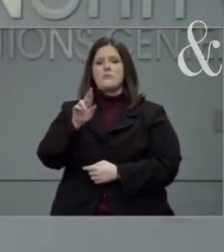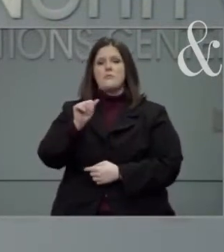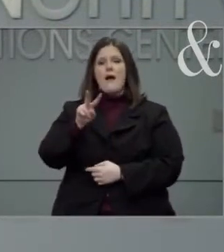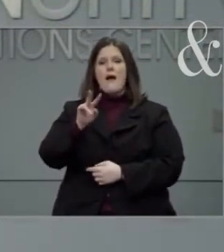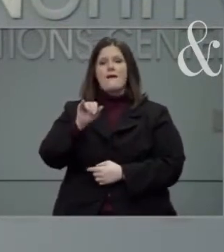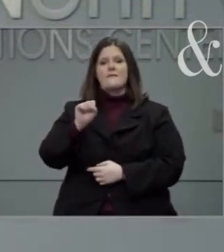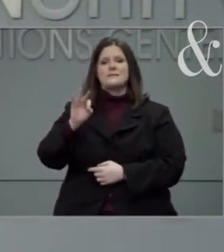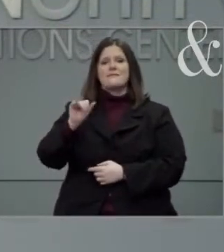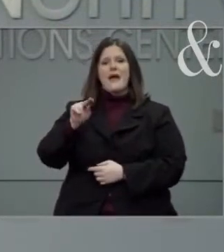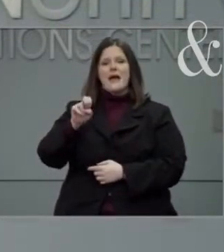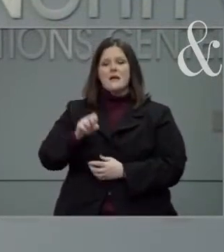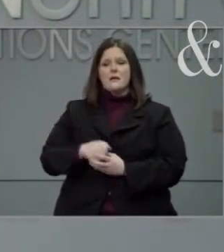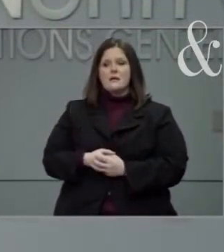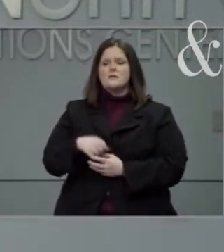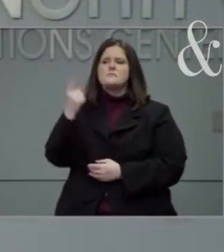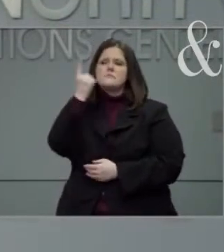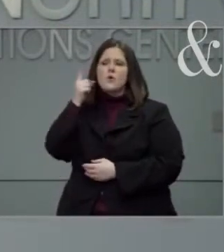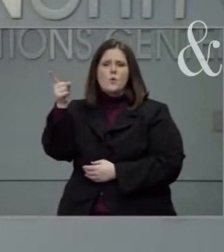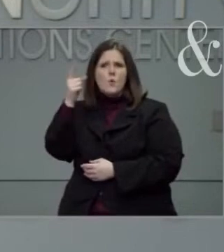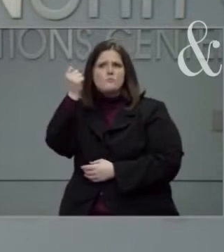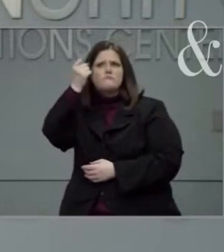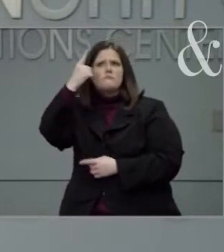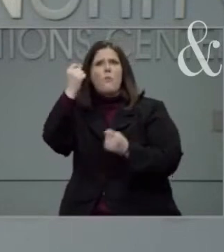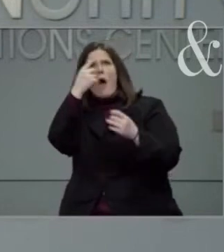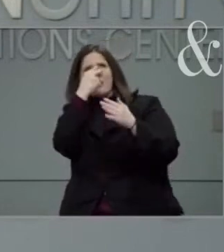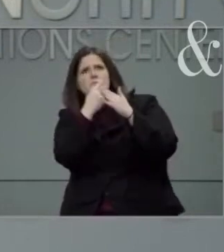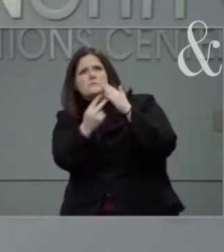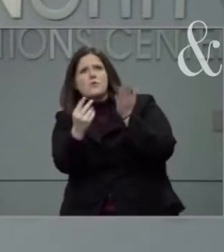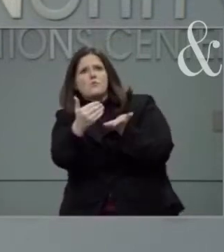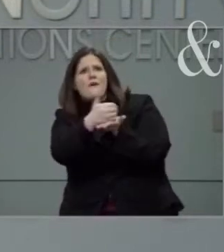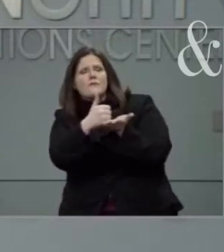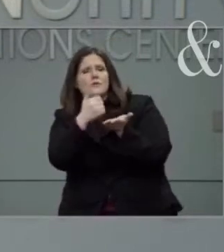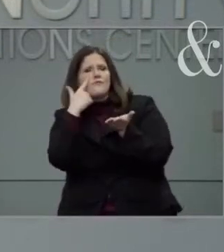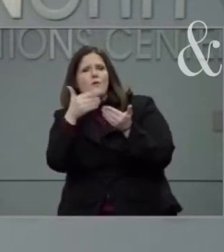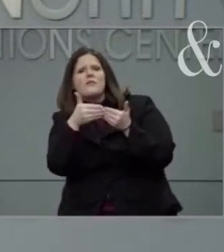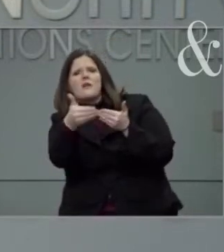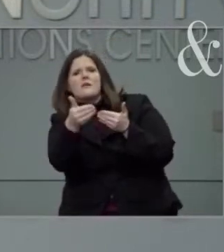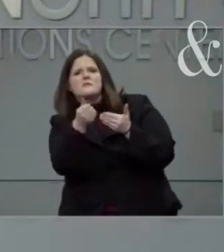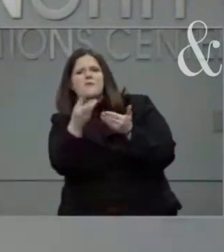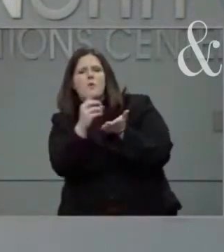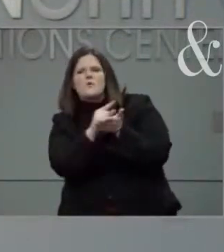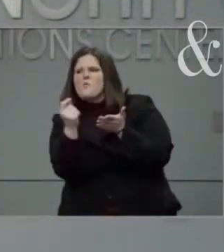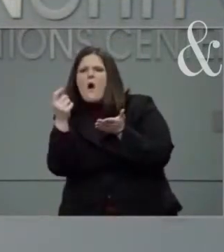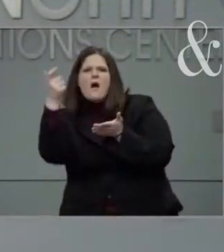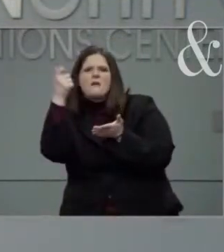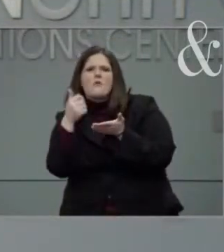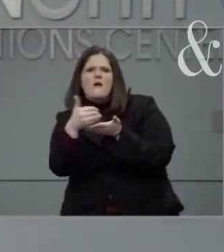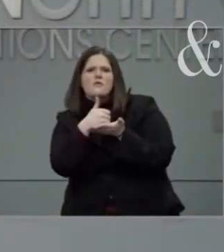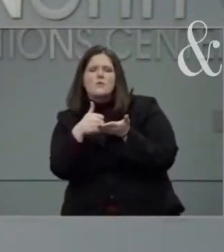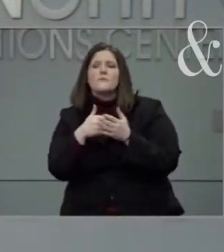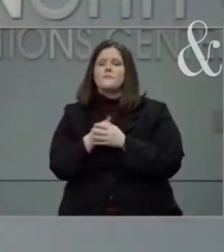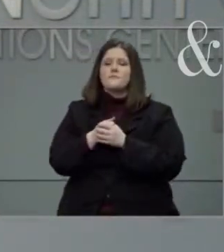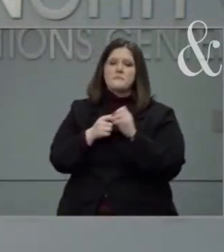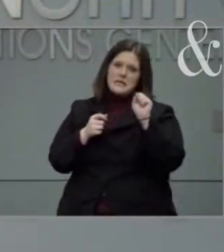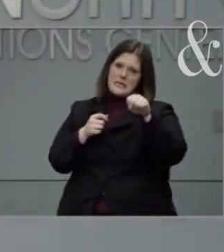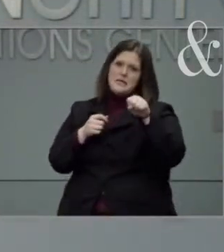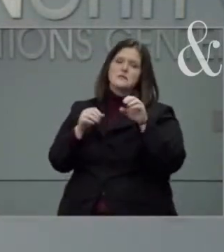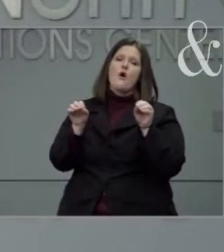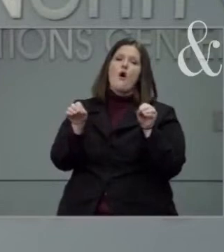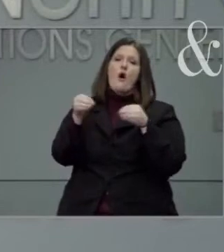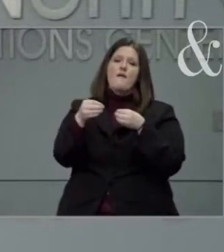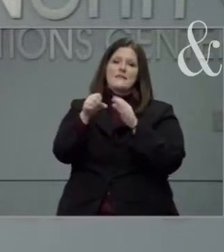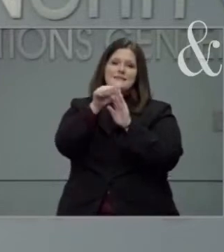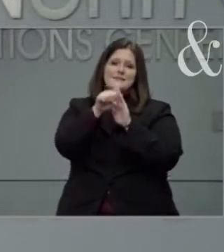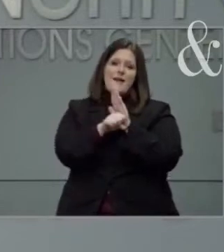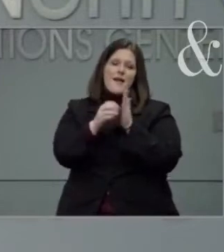revenue projections are due? Is that the next couple of weeks? Yes, sir. My staff in the Office of State Budget Management